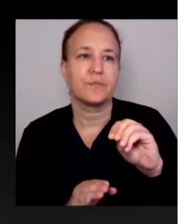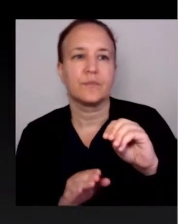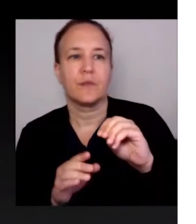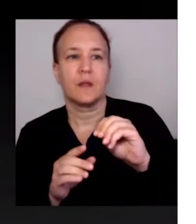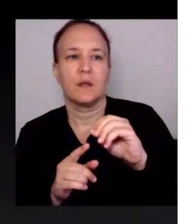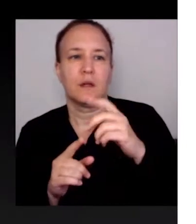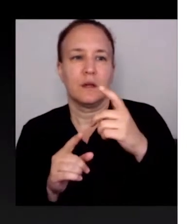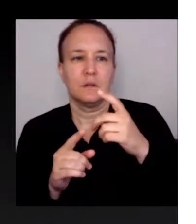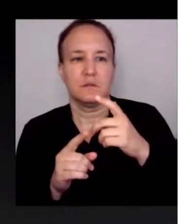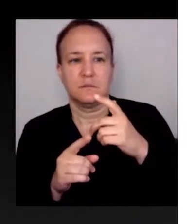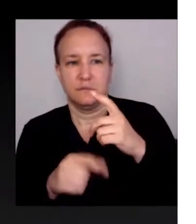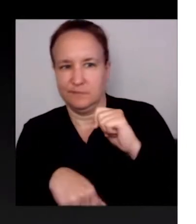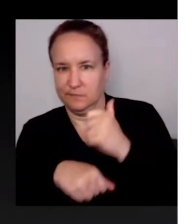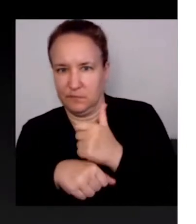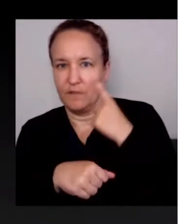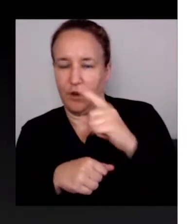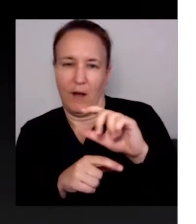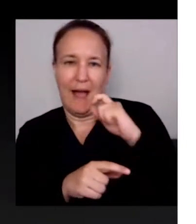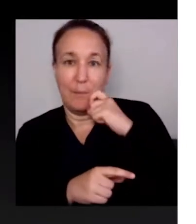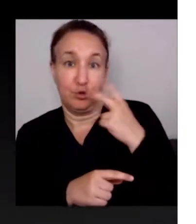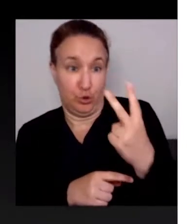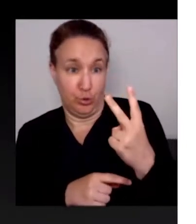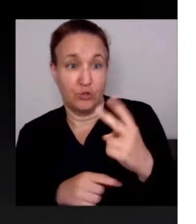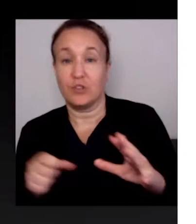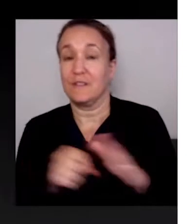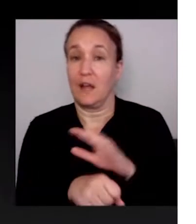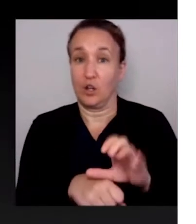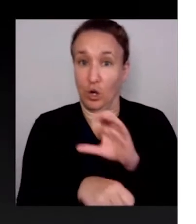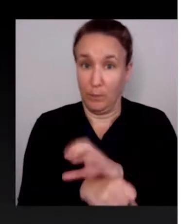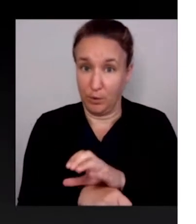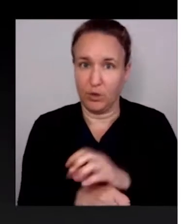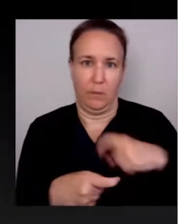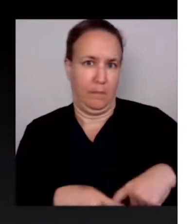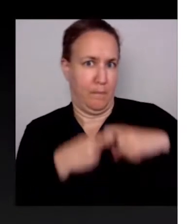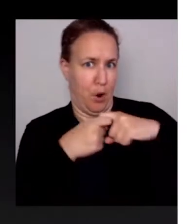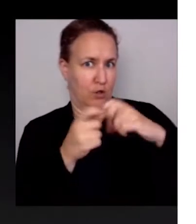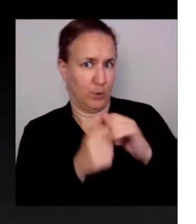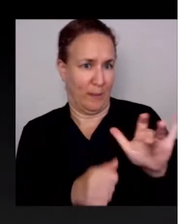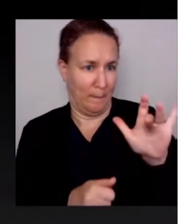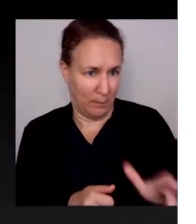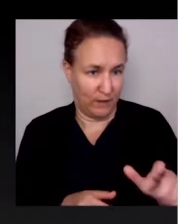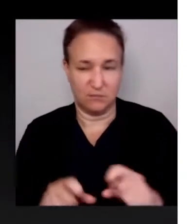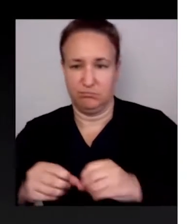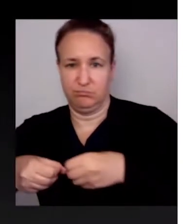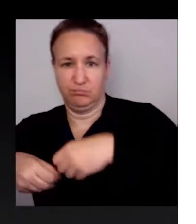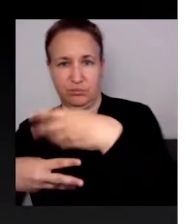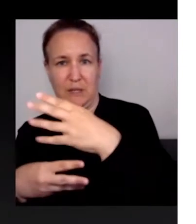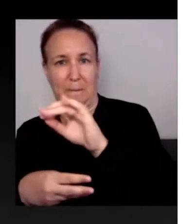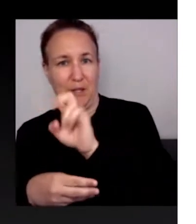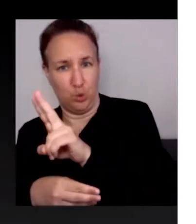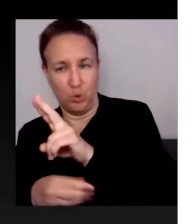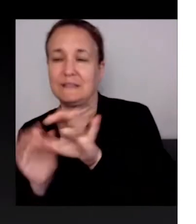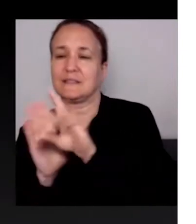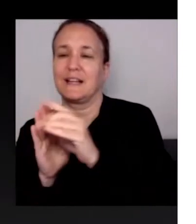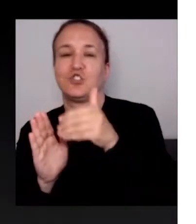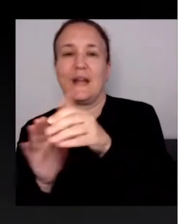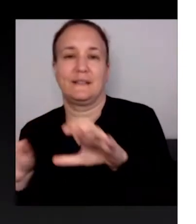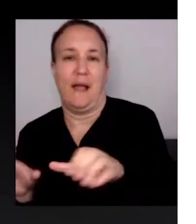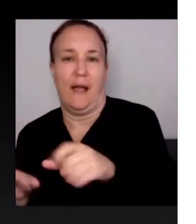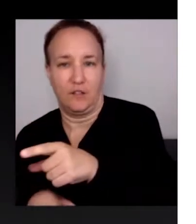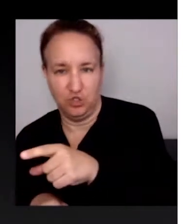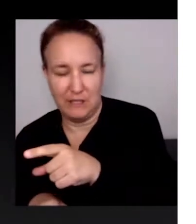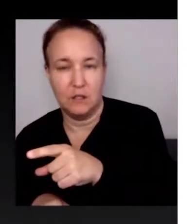that lets you pause the entire computer with a button press and pulls up a menu allowing you to select your next action, which,